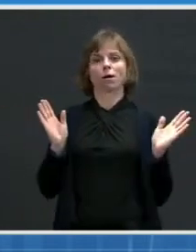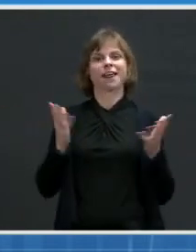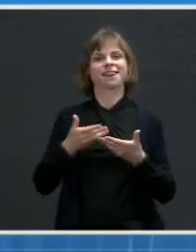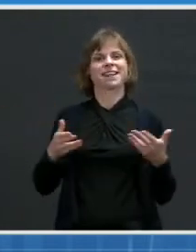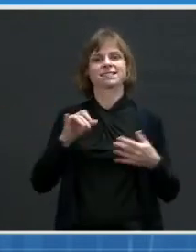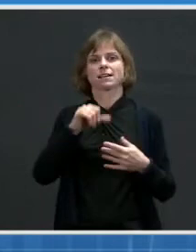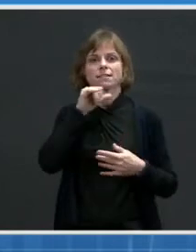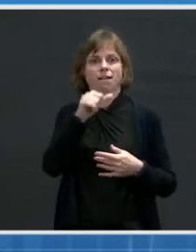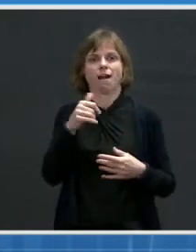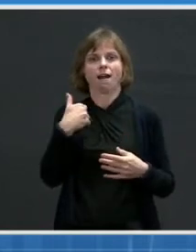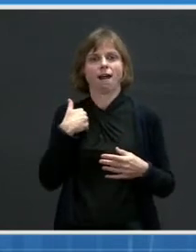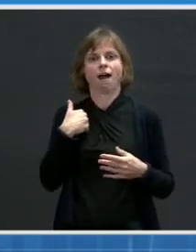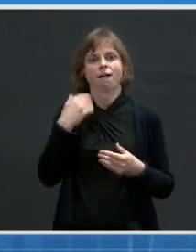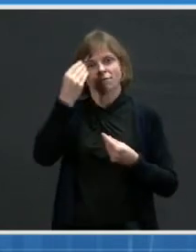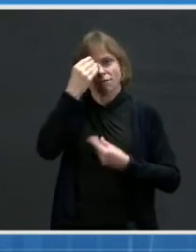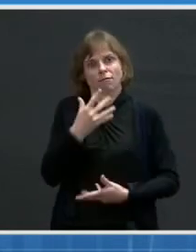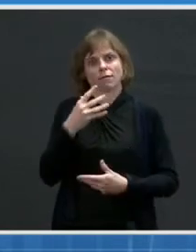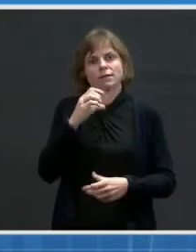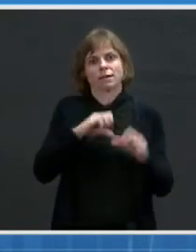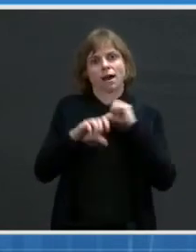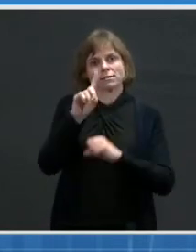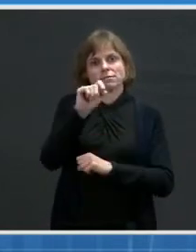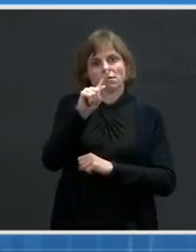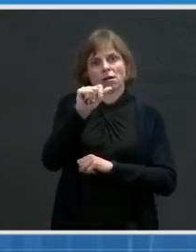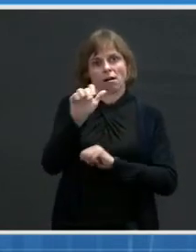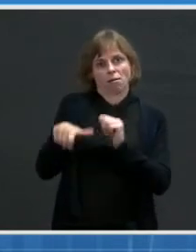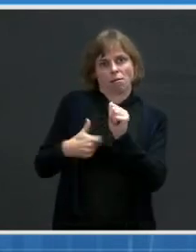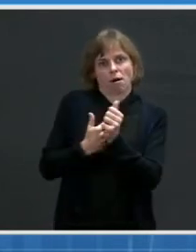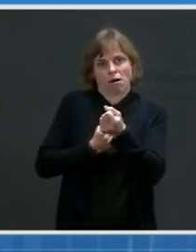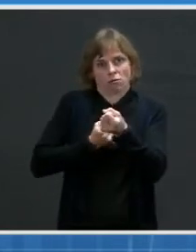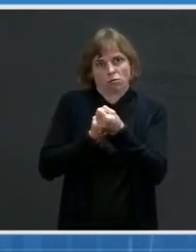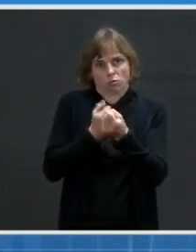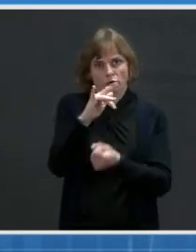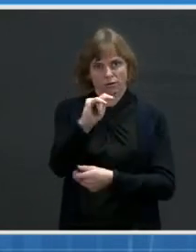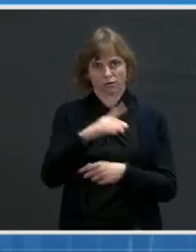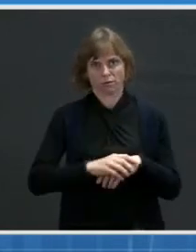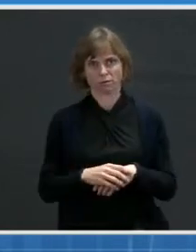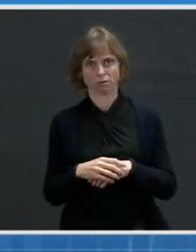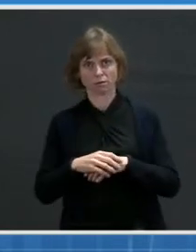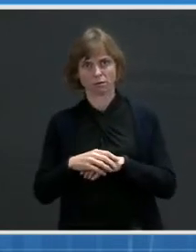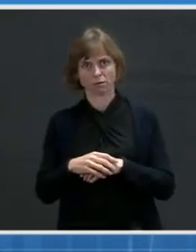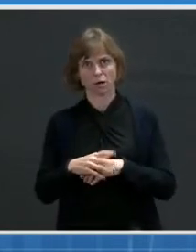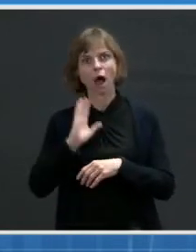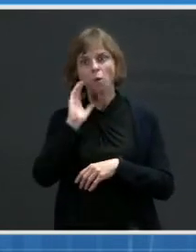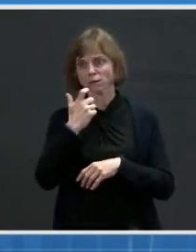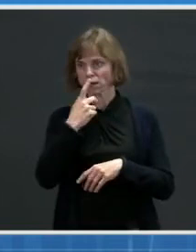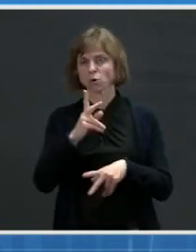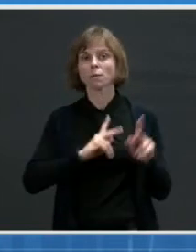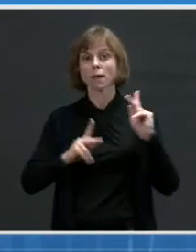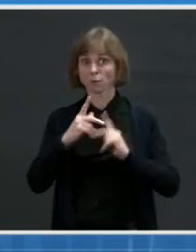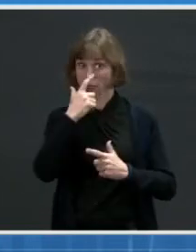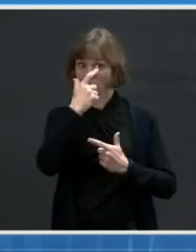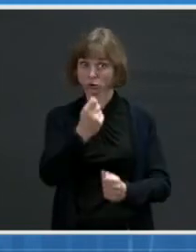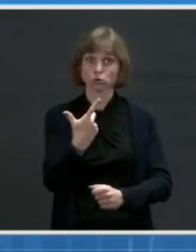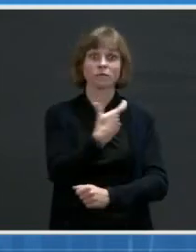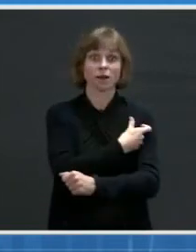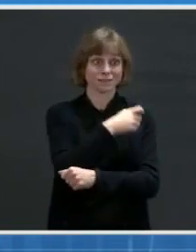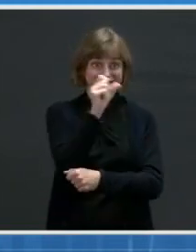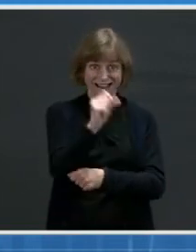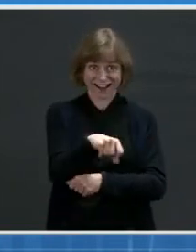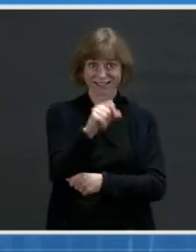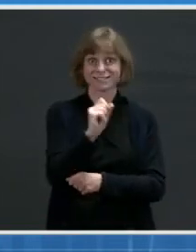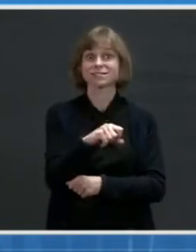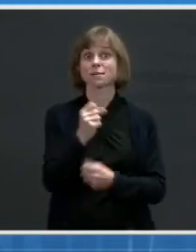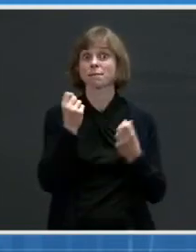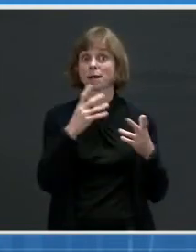from this administration. I will tell you that people are interested in taking the vaccine in large numbers for the same reason people are interested